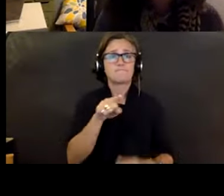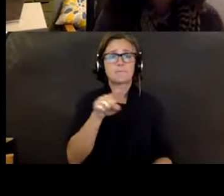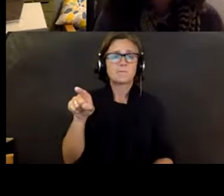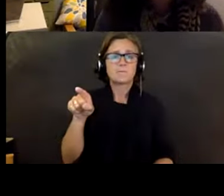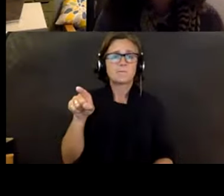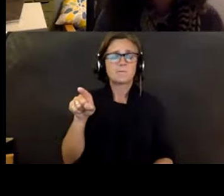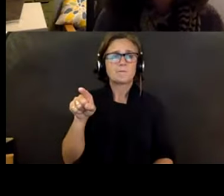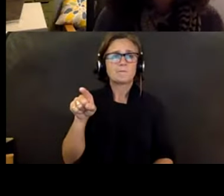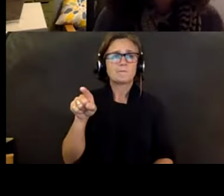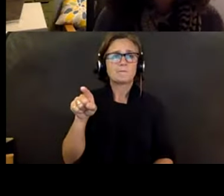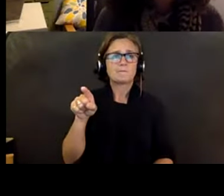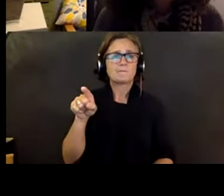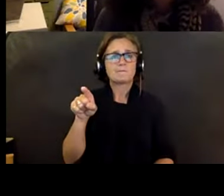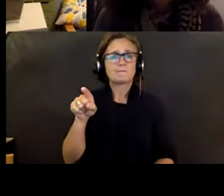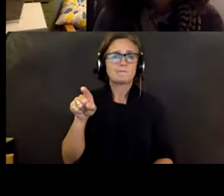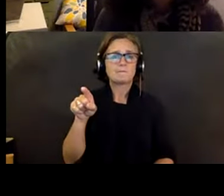about,